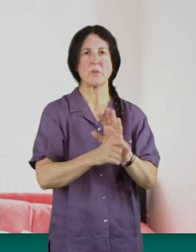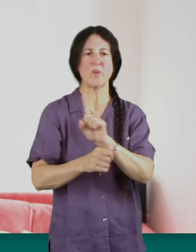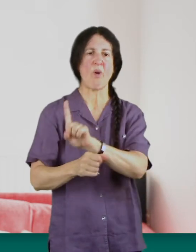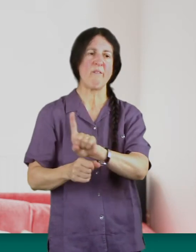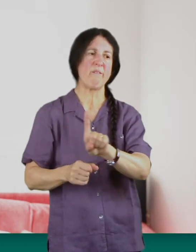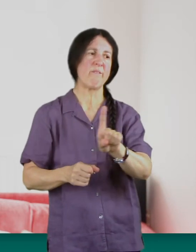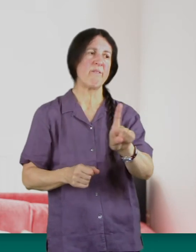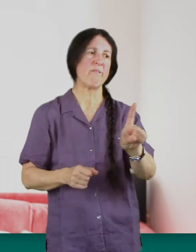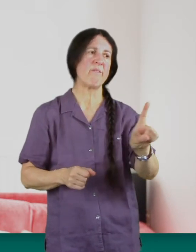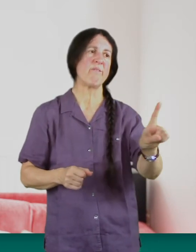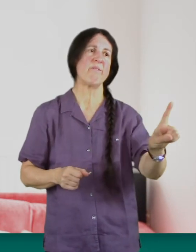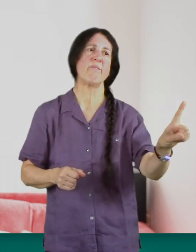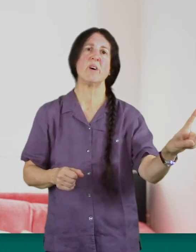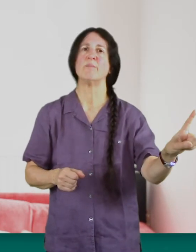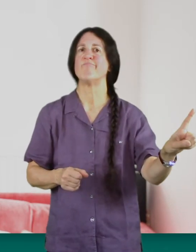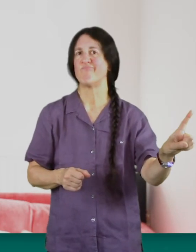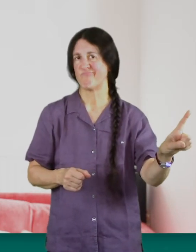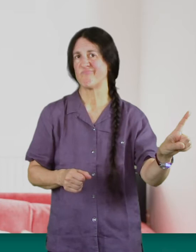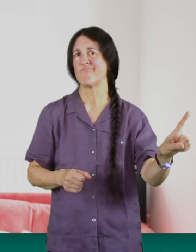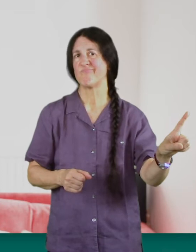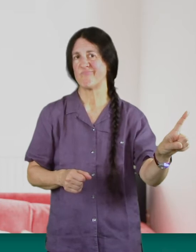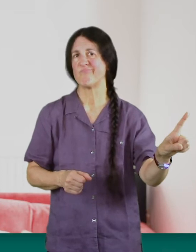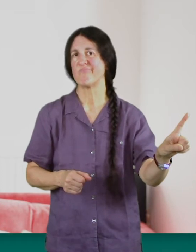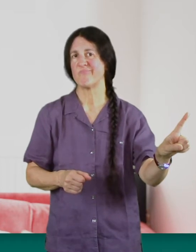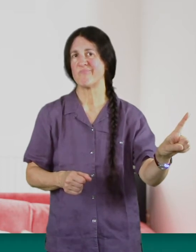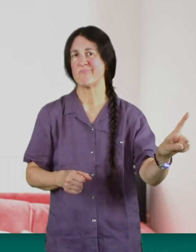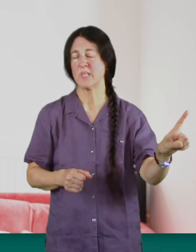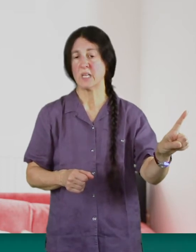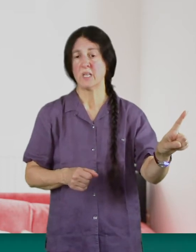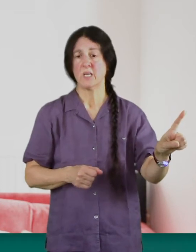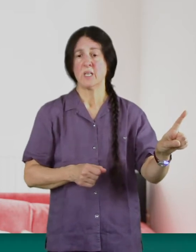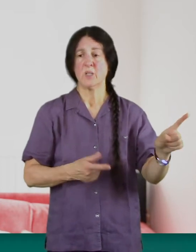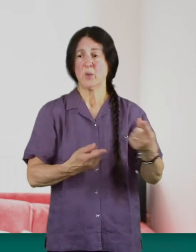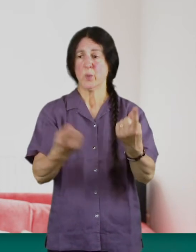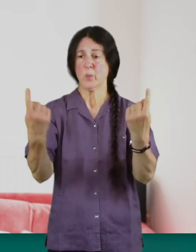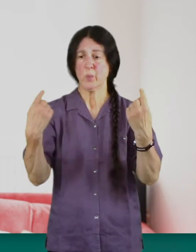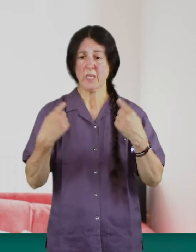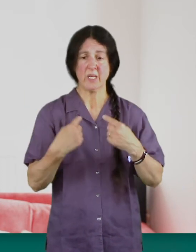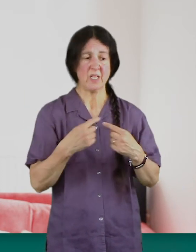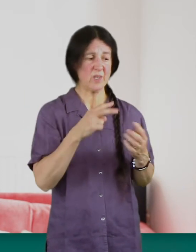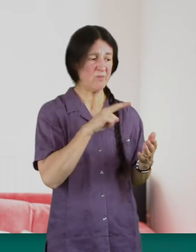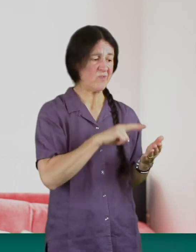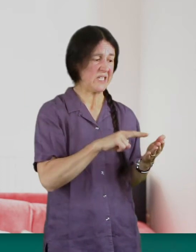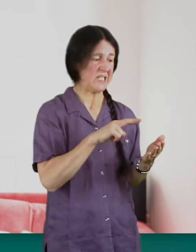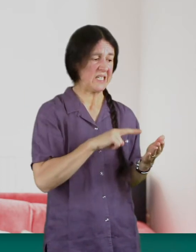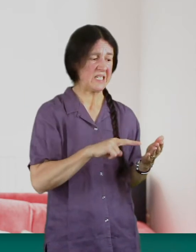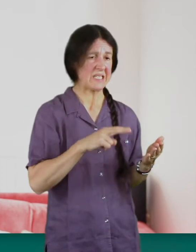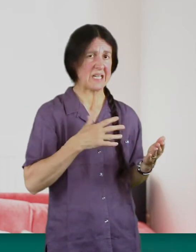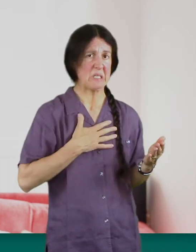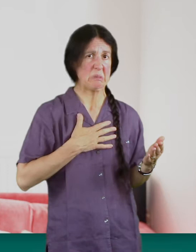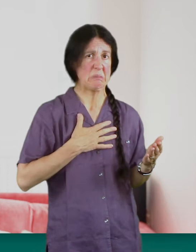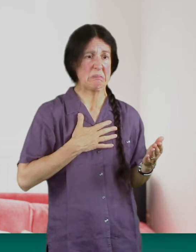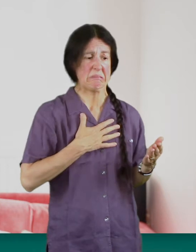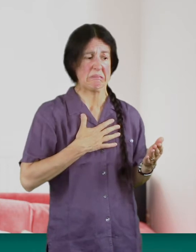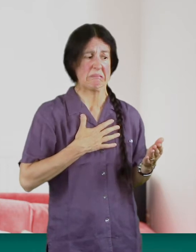big deathly tangent, and it's really difficult to read. But I think we also have